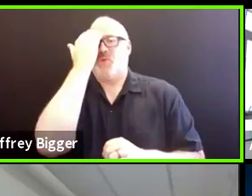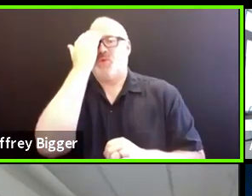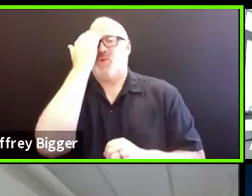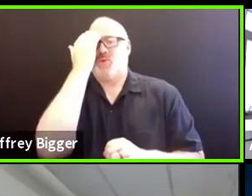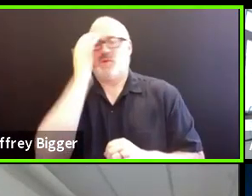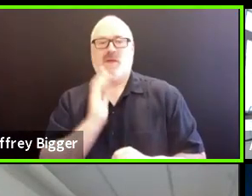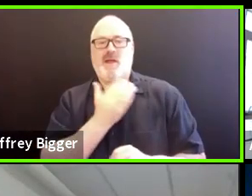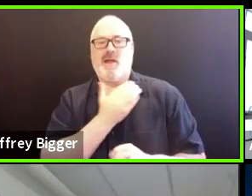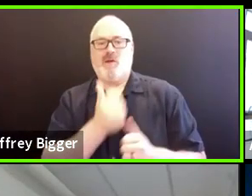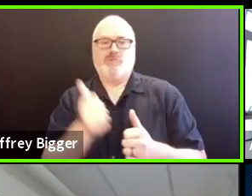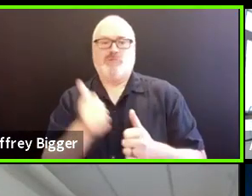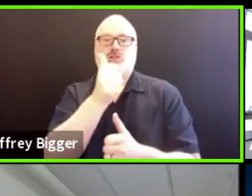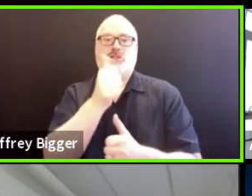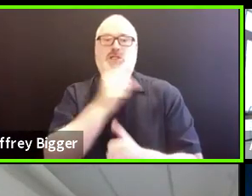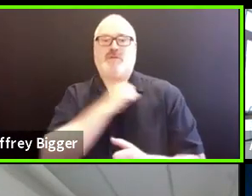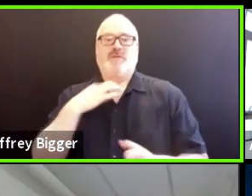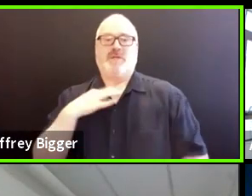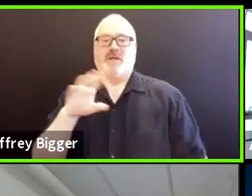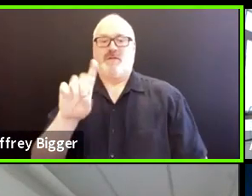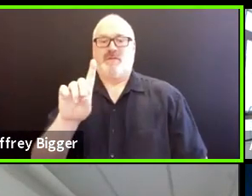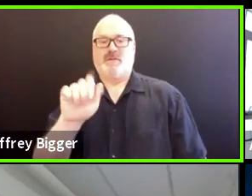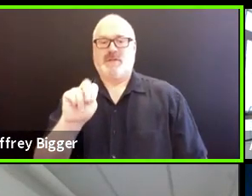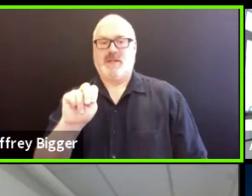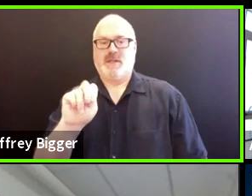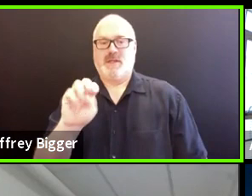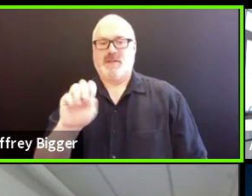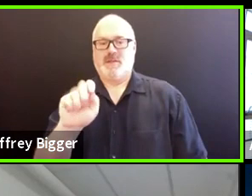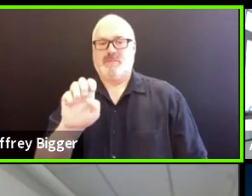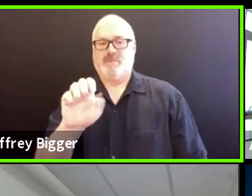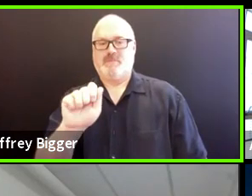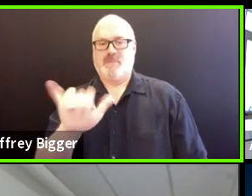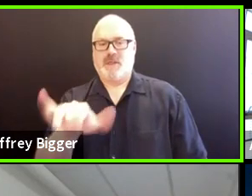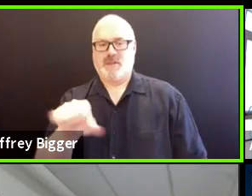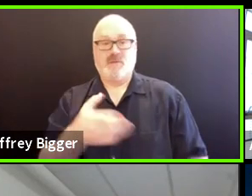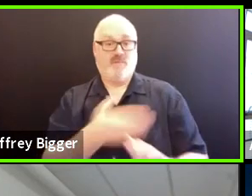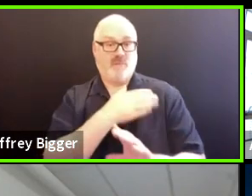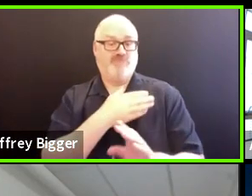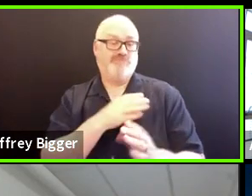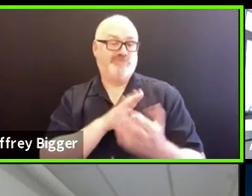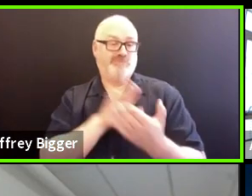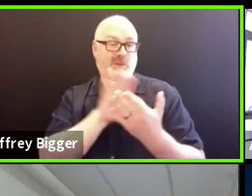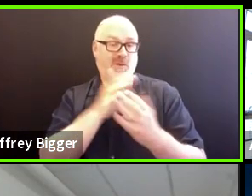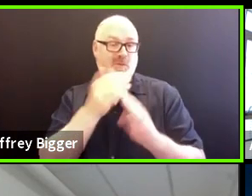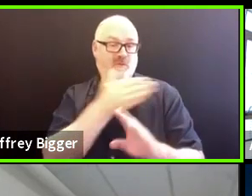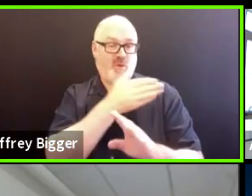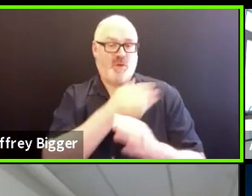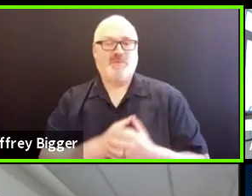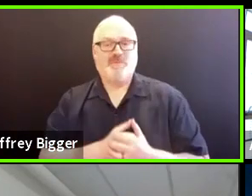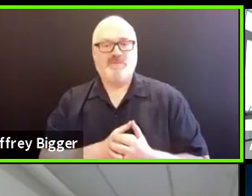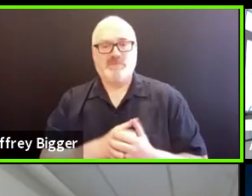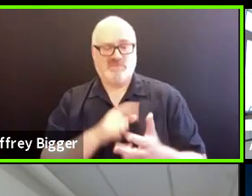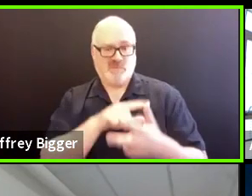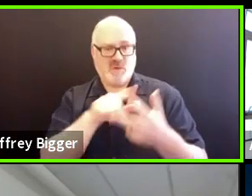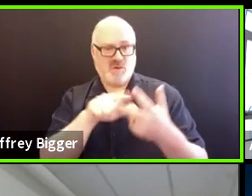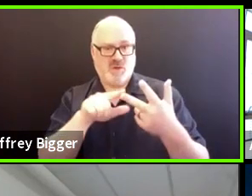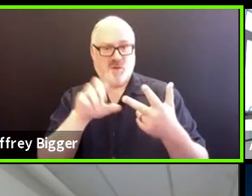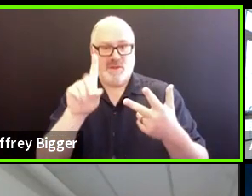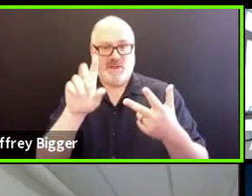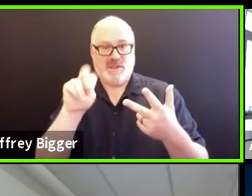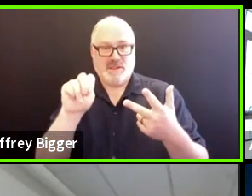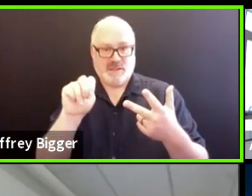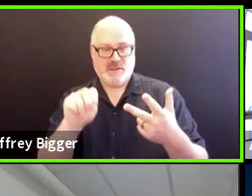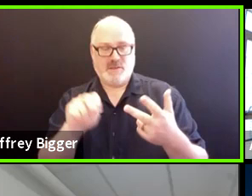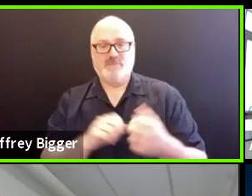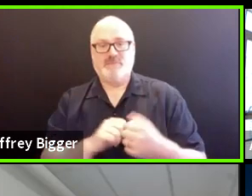our Chief of Staff, Dan Maxey, from previous interactions. So those are the 3 deans. Cher